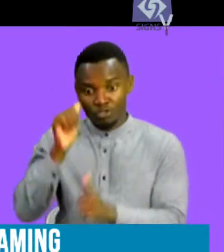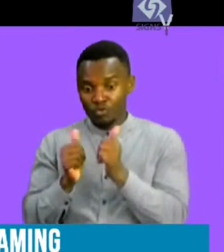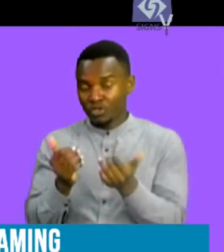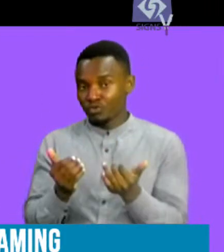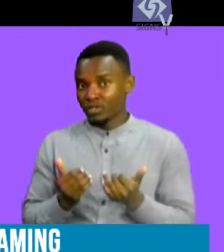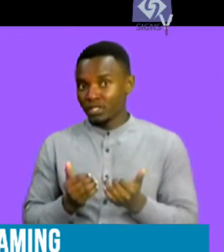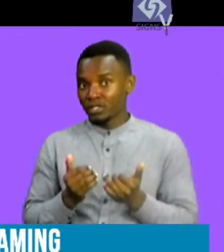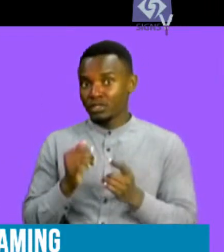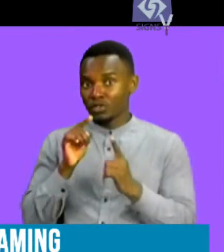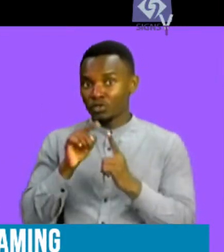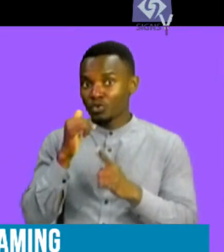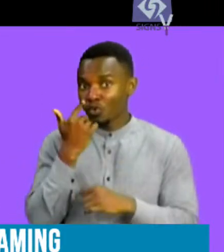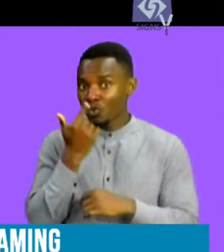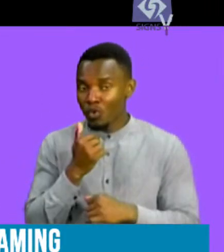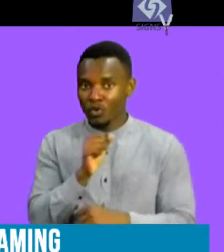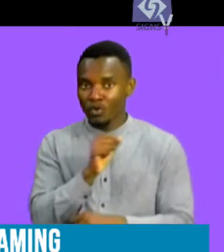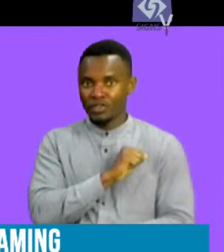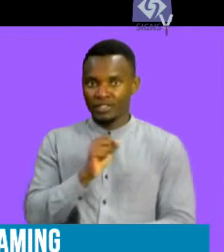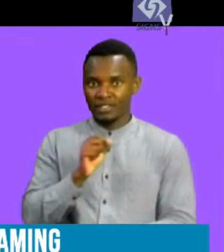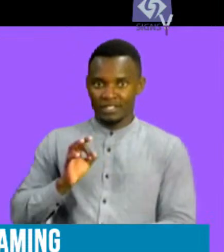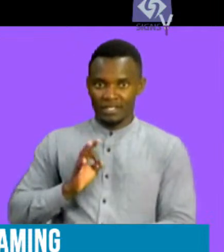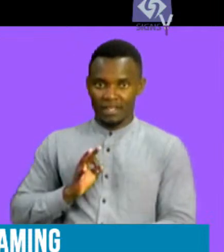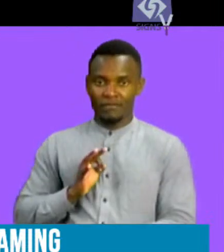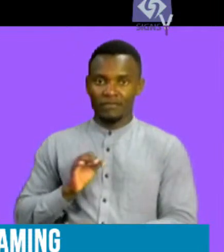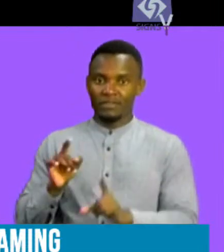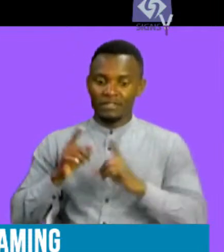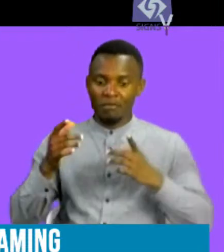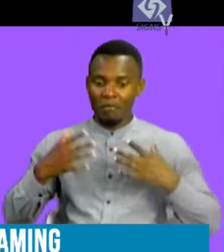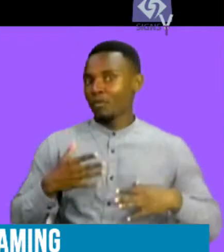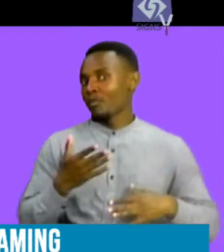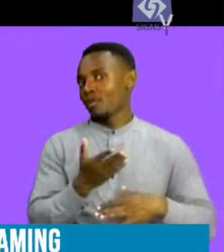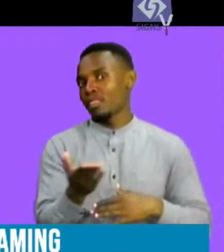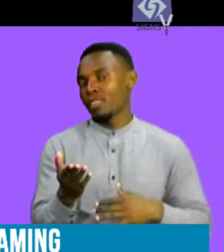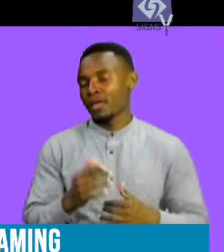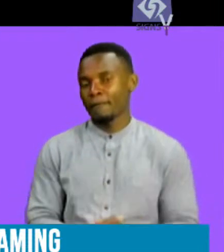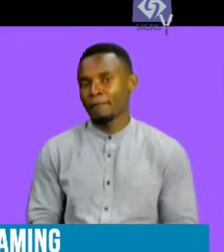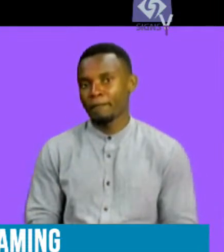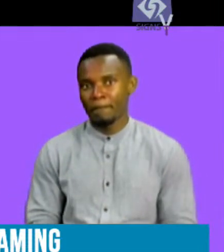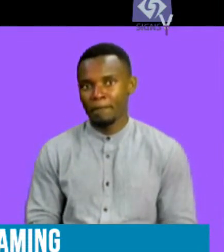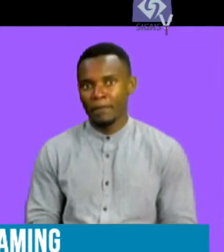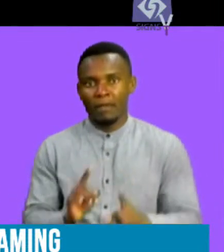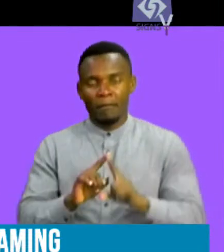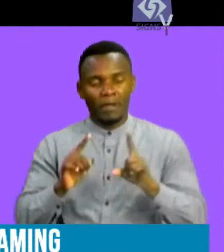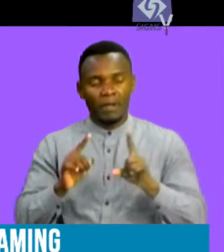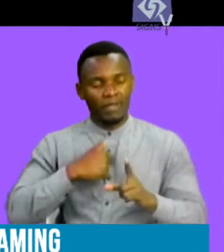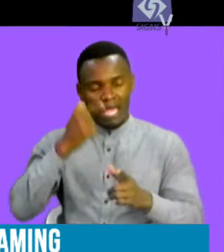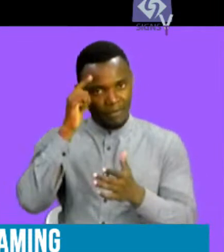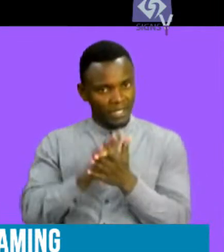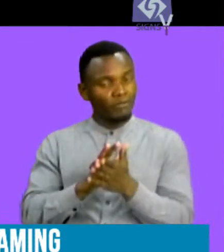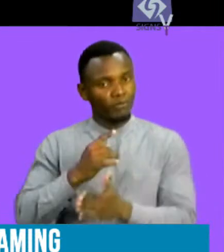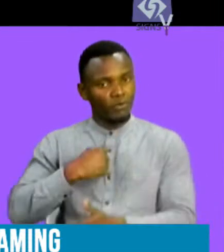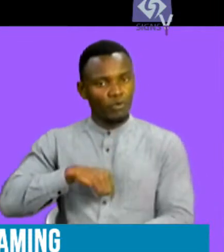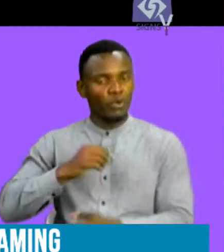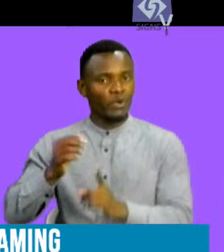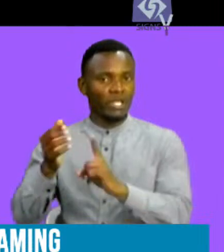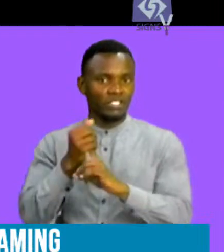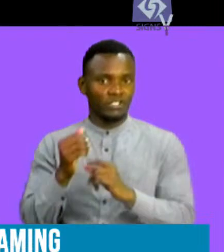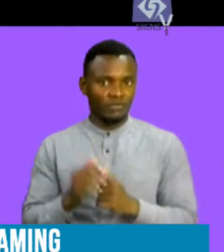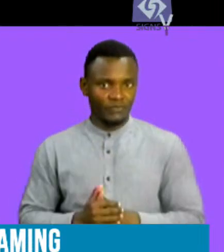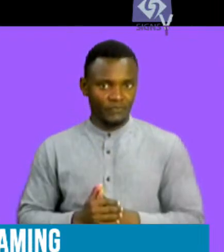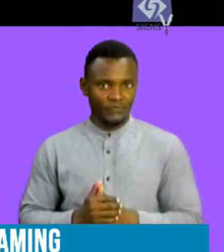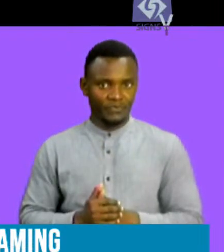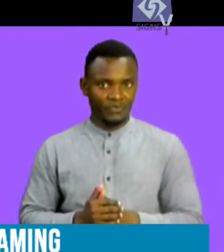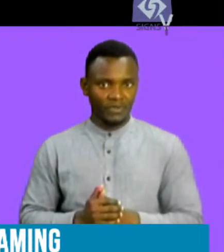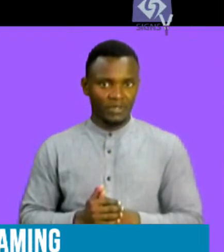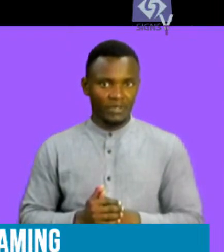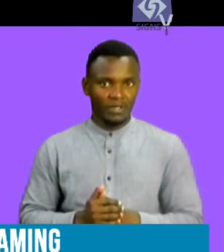also to the people here on the ground. Yeah. But I think we are going somewhere. So long as now it